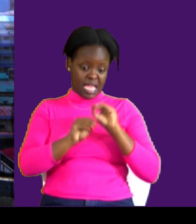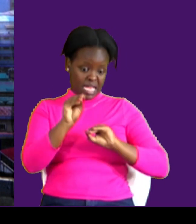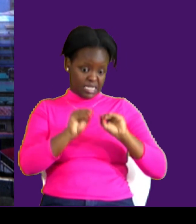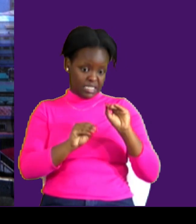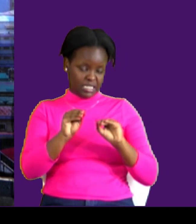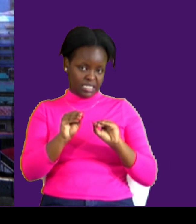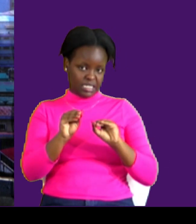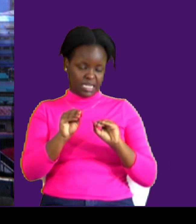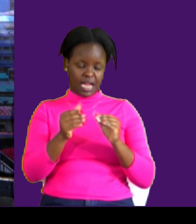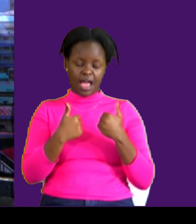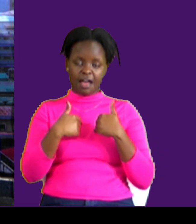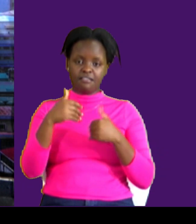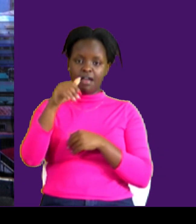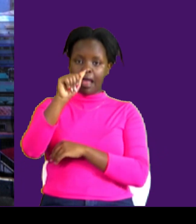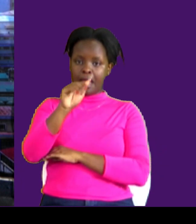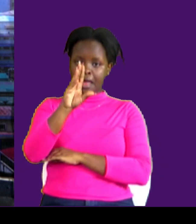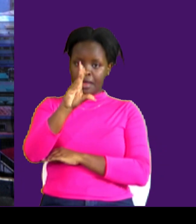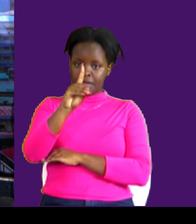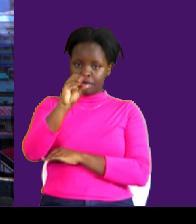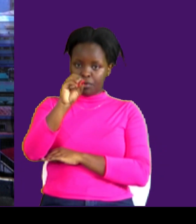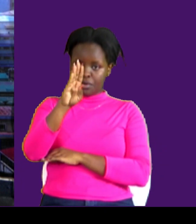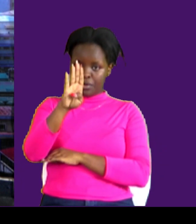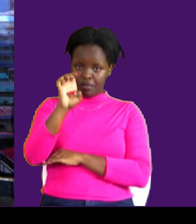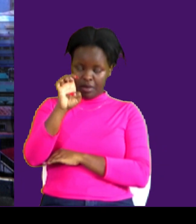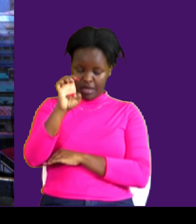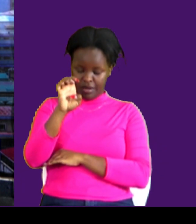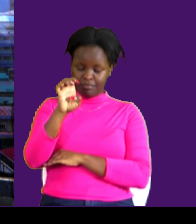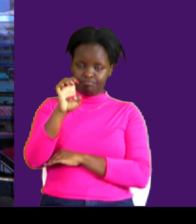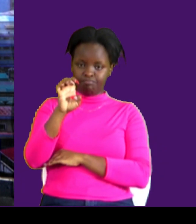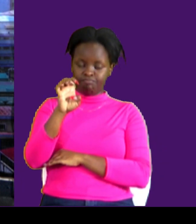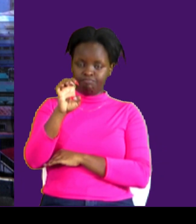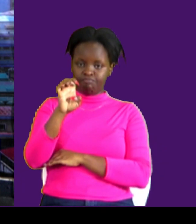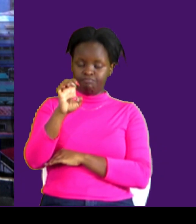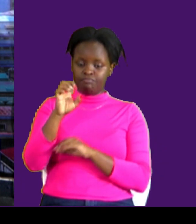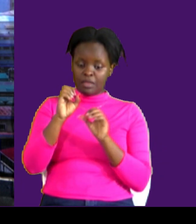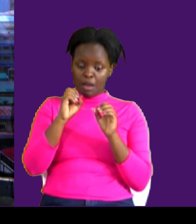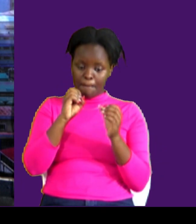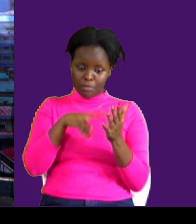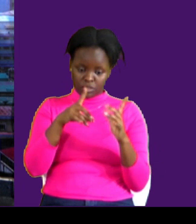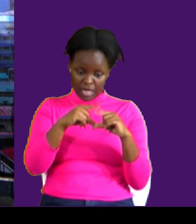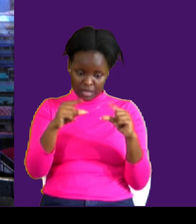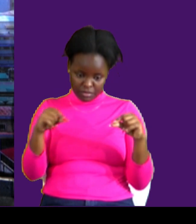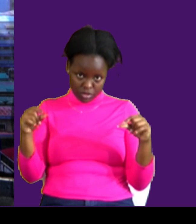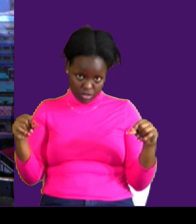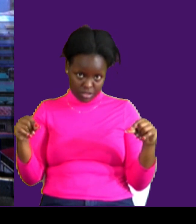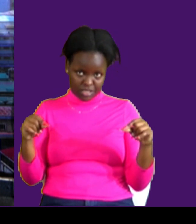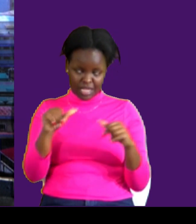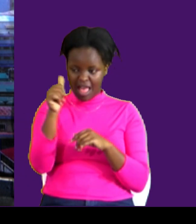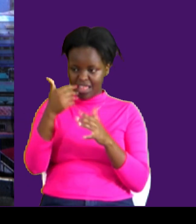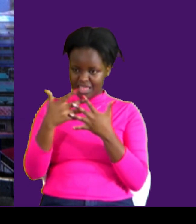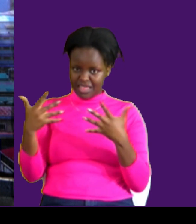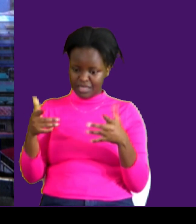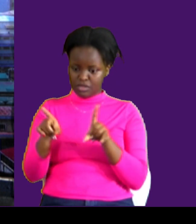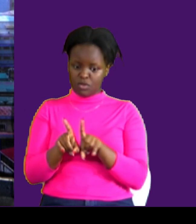We have Adobe Premiere Pro. It does those things of putting captions and other things. We